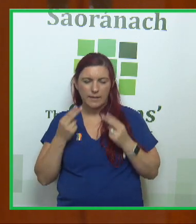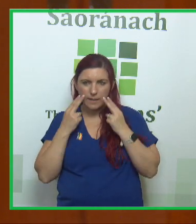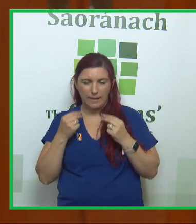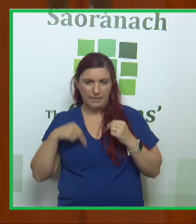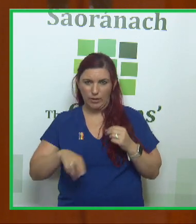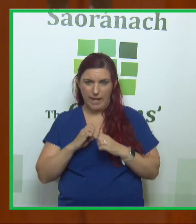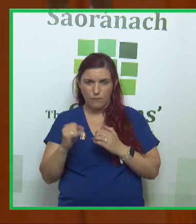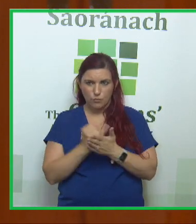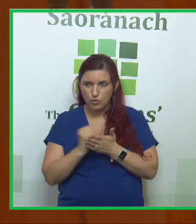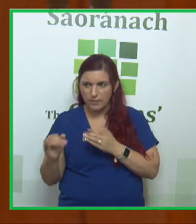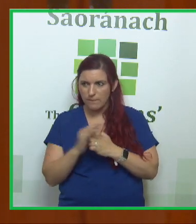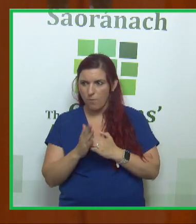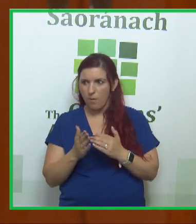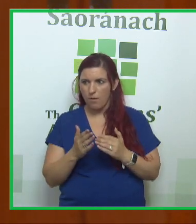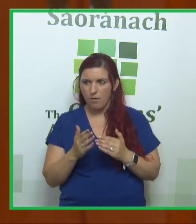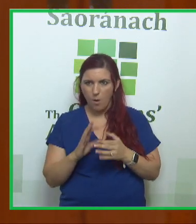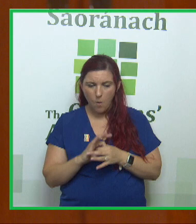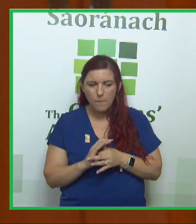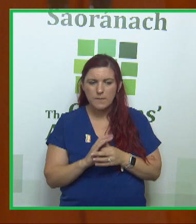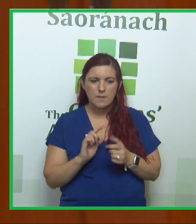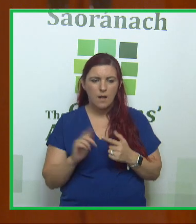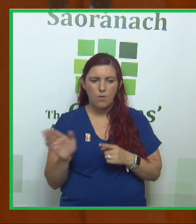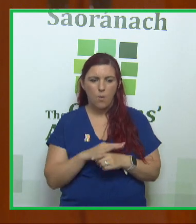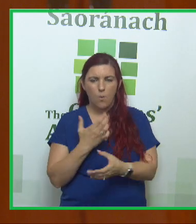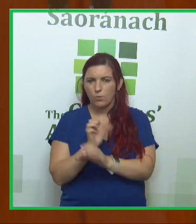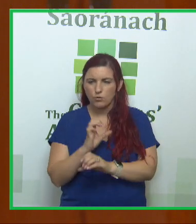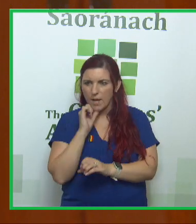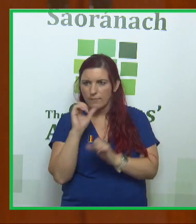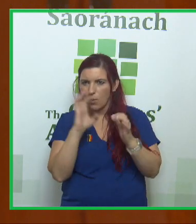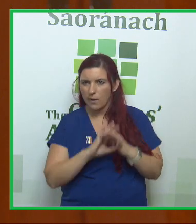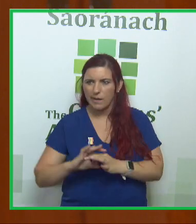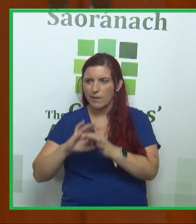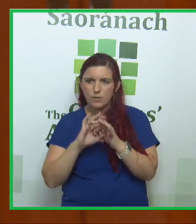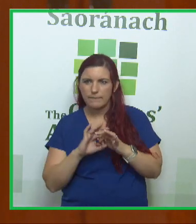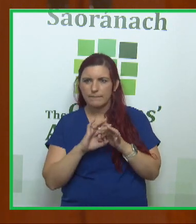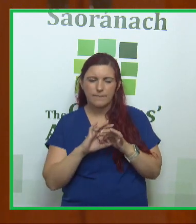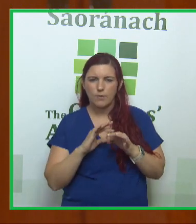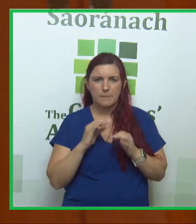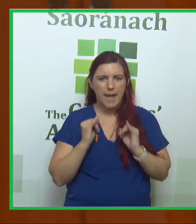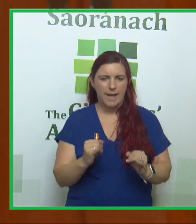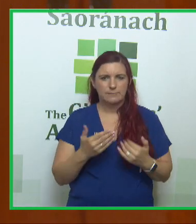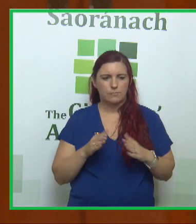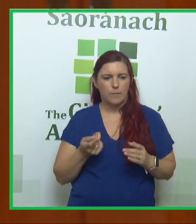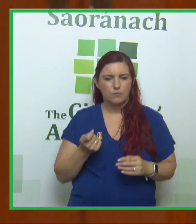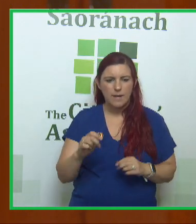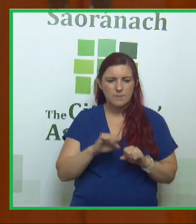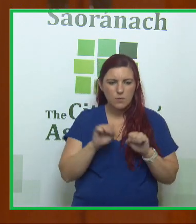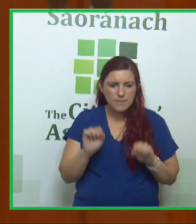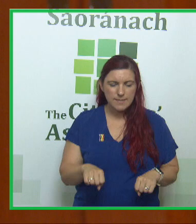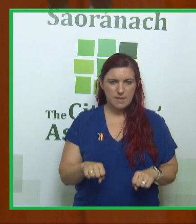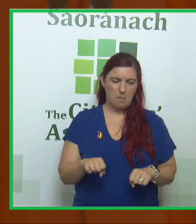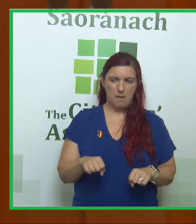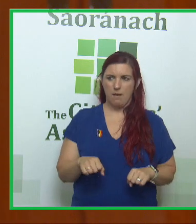home. The entire country has no connection, very little public transport, and just